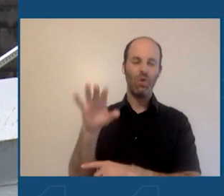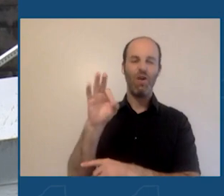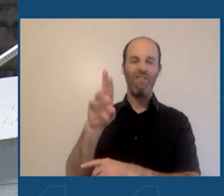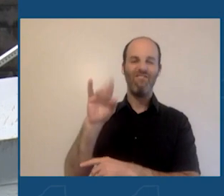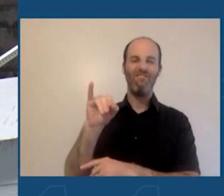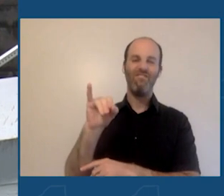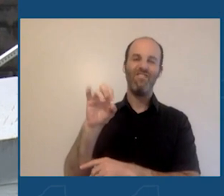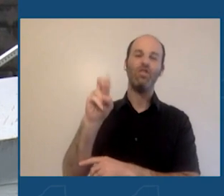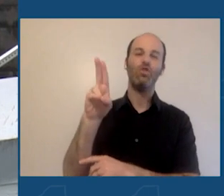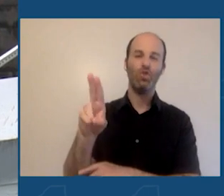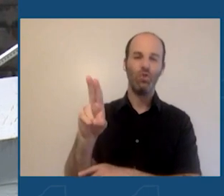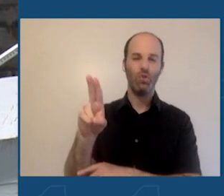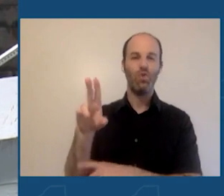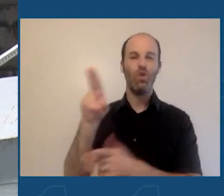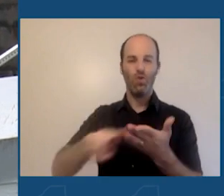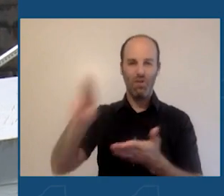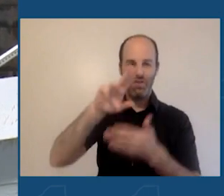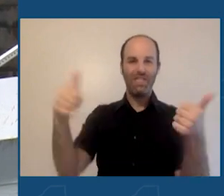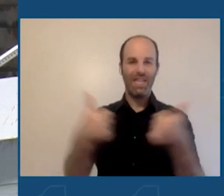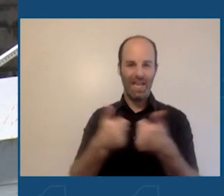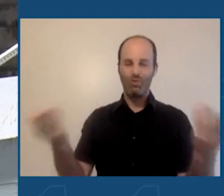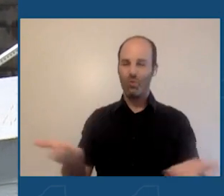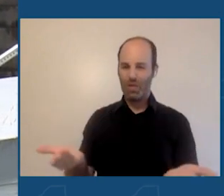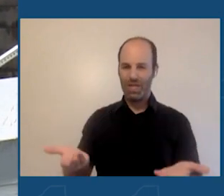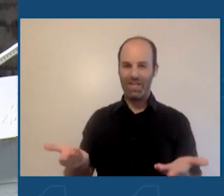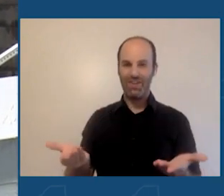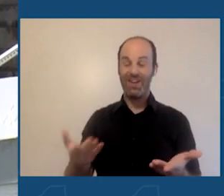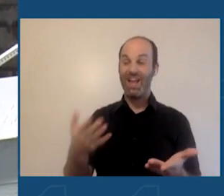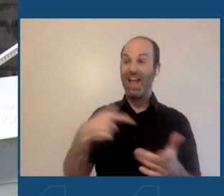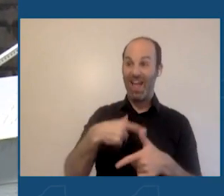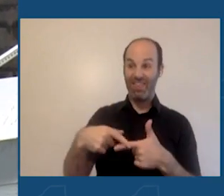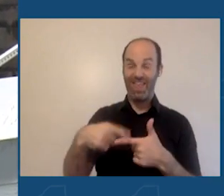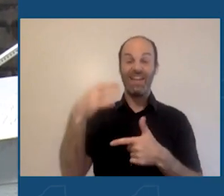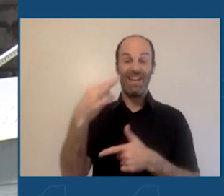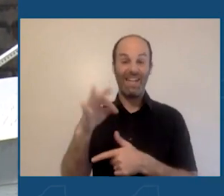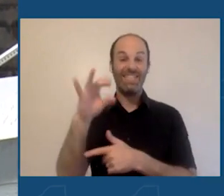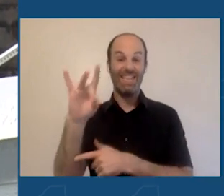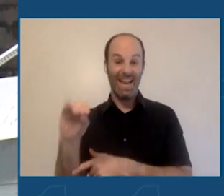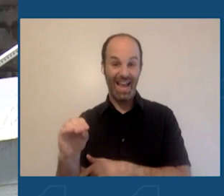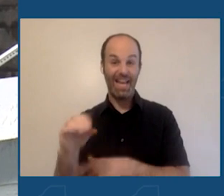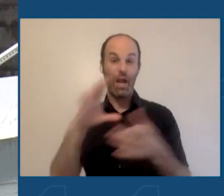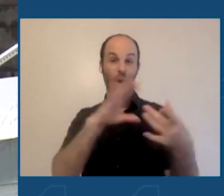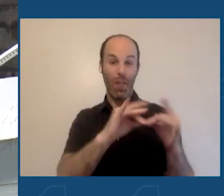Placid, which led us up to the 1980 Olympics.